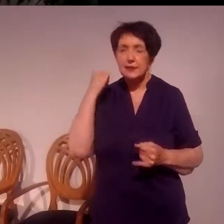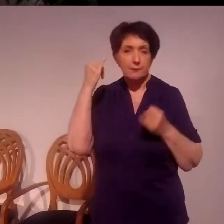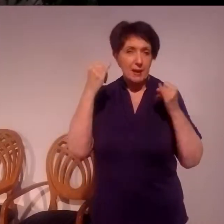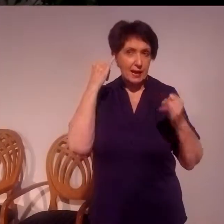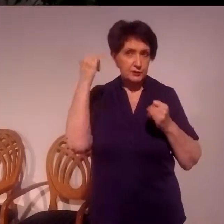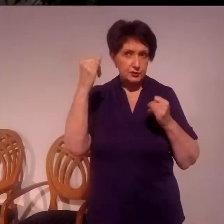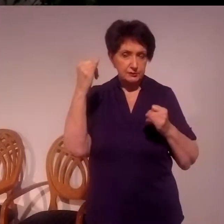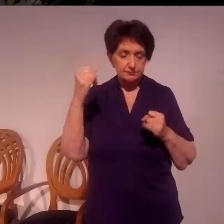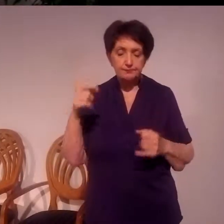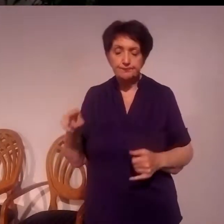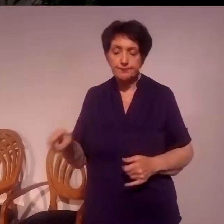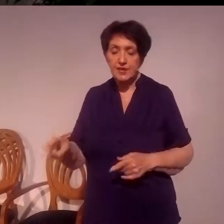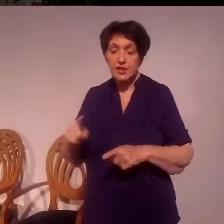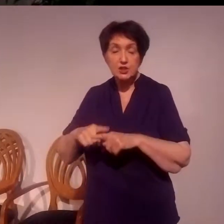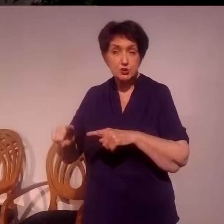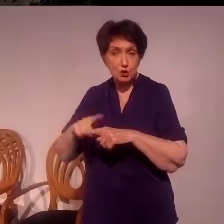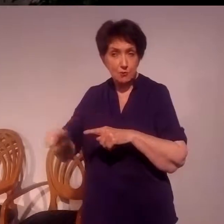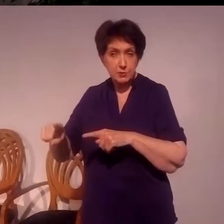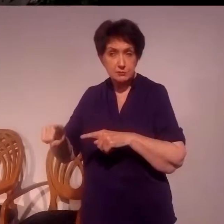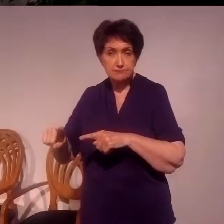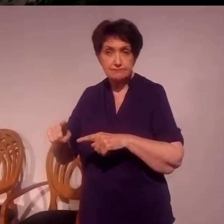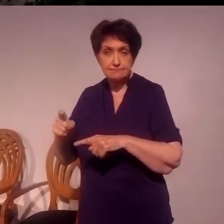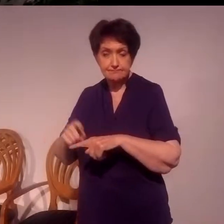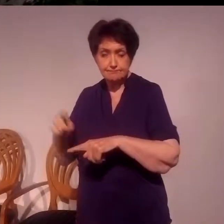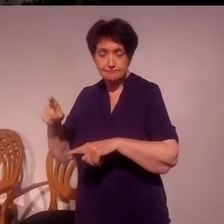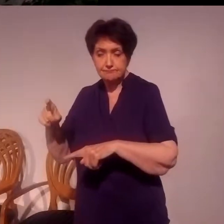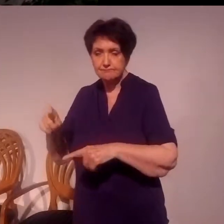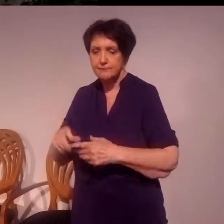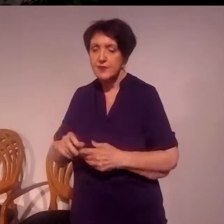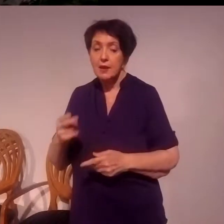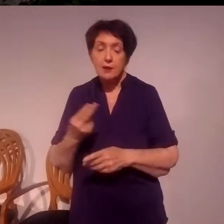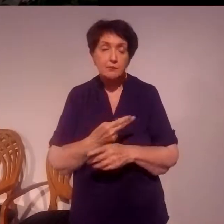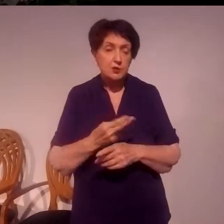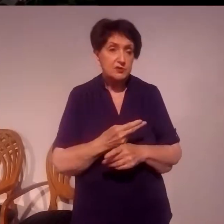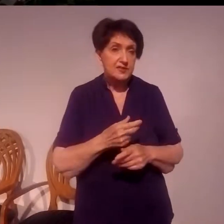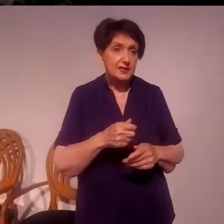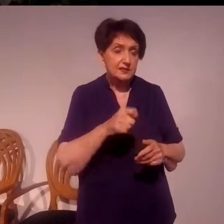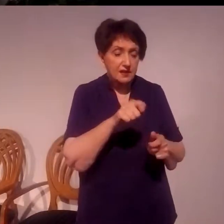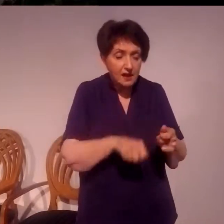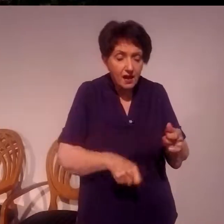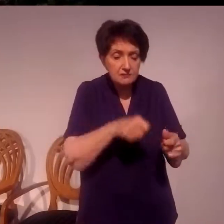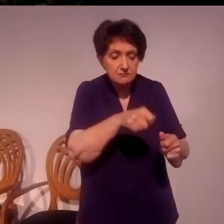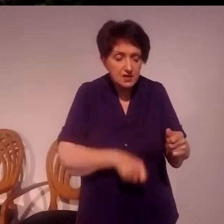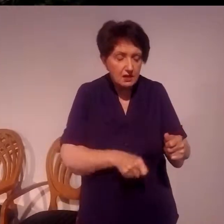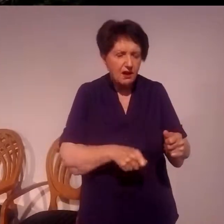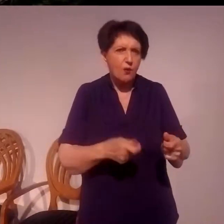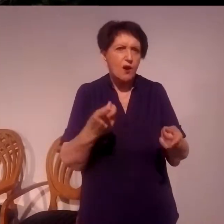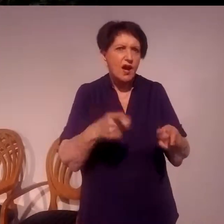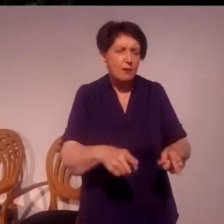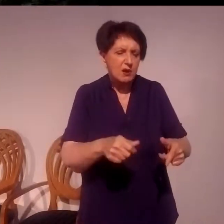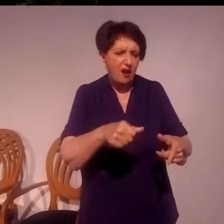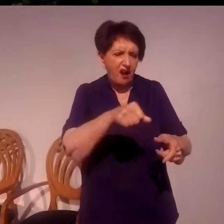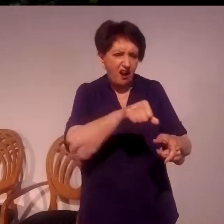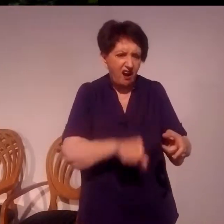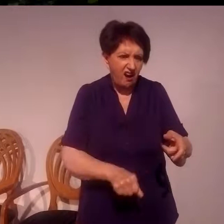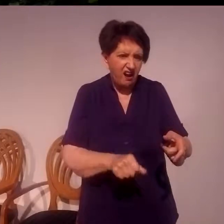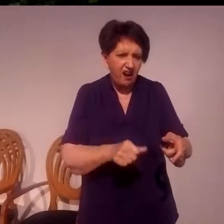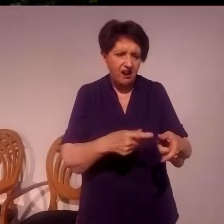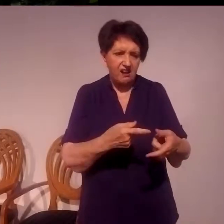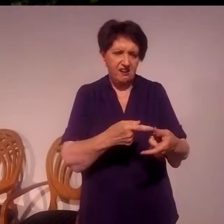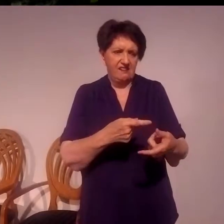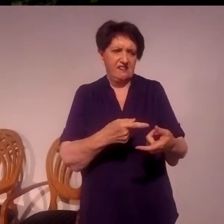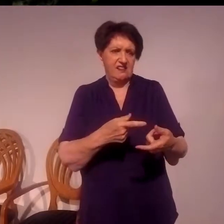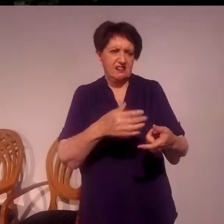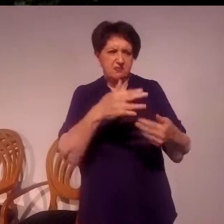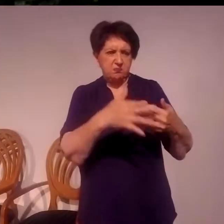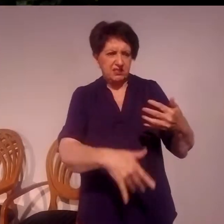that he sharpened my knife, and I'm now using it to cut something up, and I slash my thumb really bad. Okay? My thumb